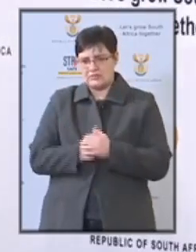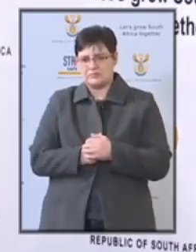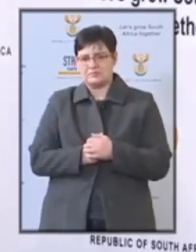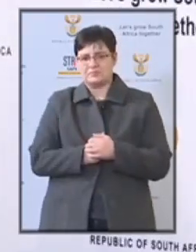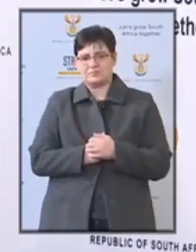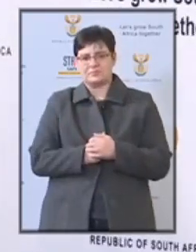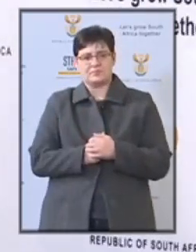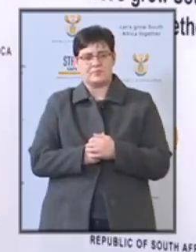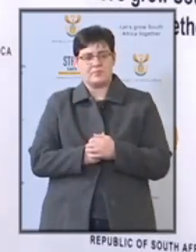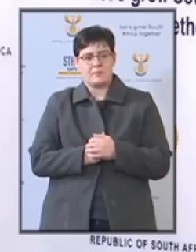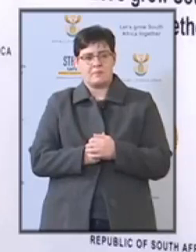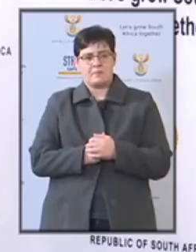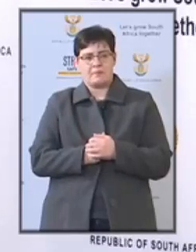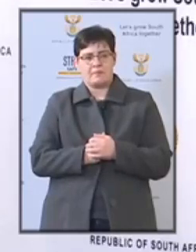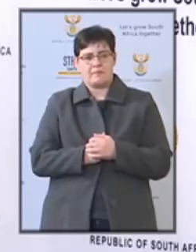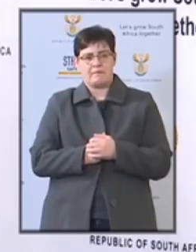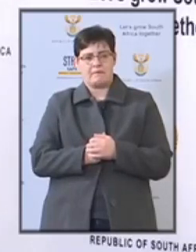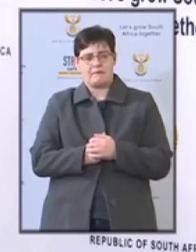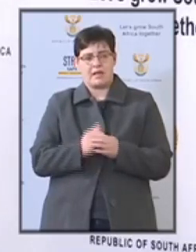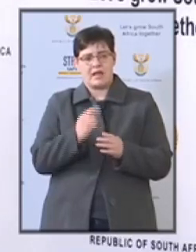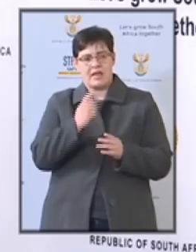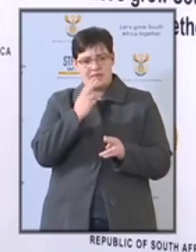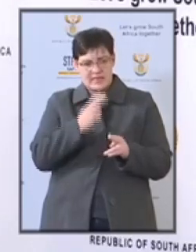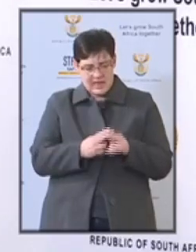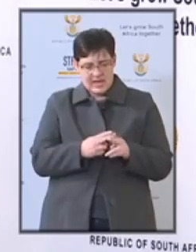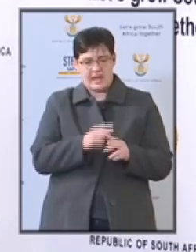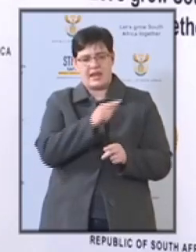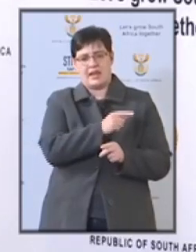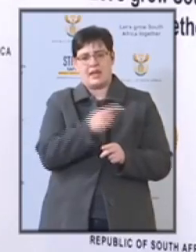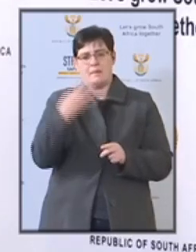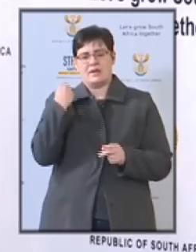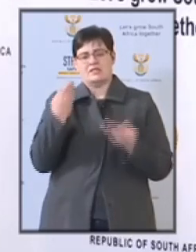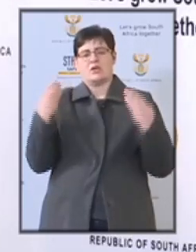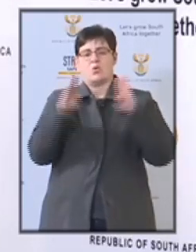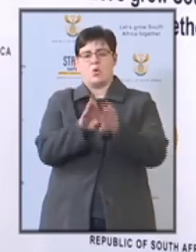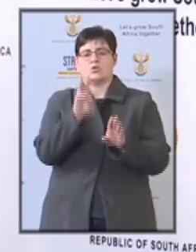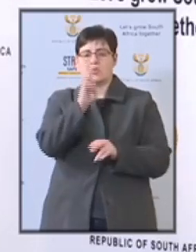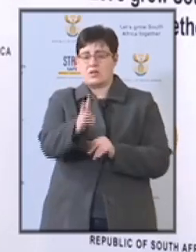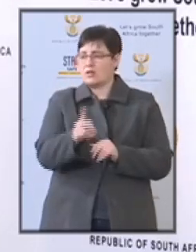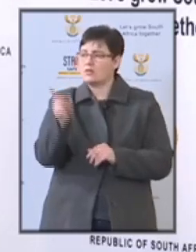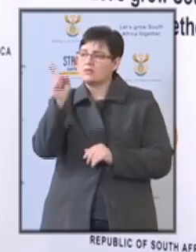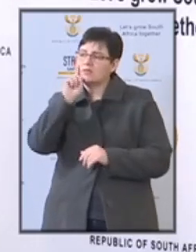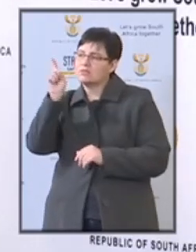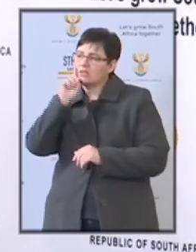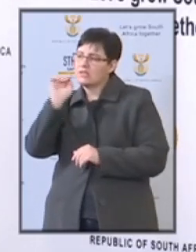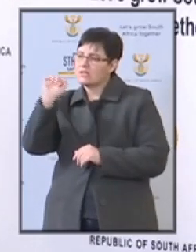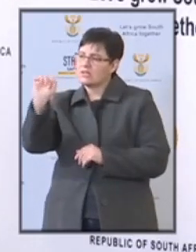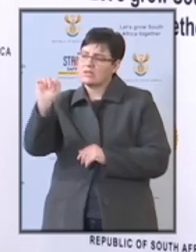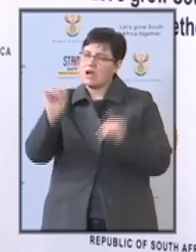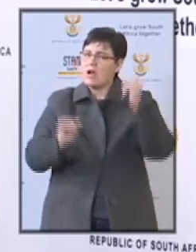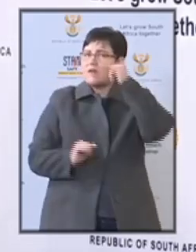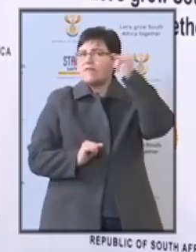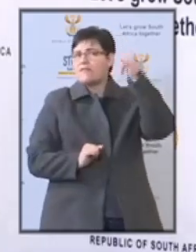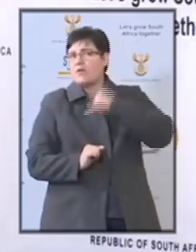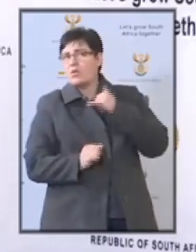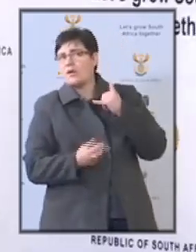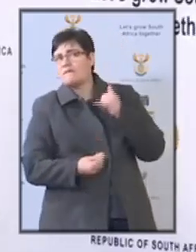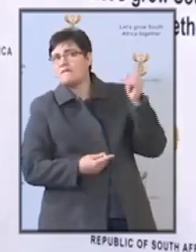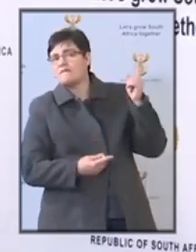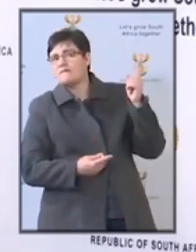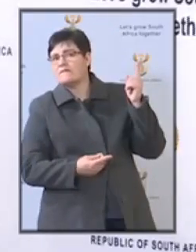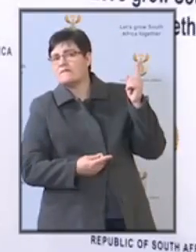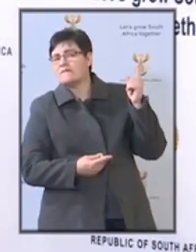questions before the Minister then closes the press briefing? Let me check from the callers. Ishmael, do you have